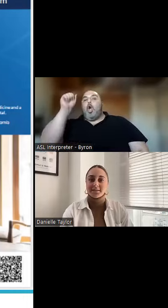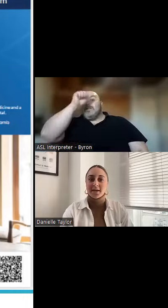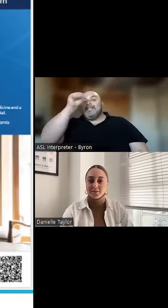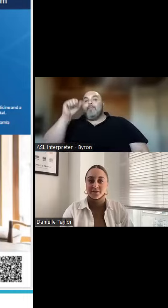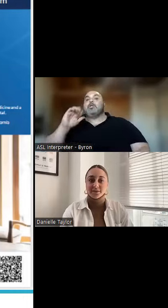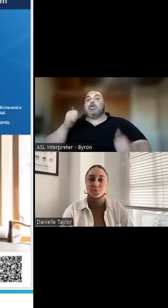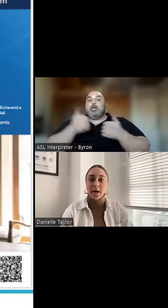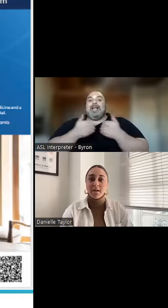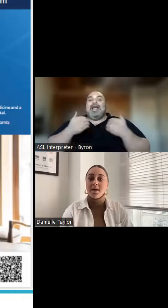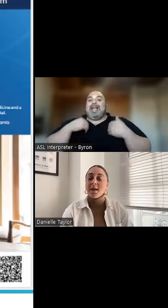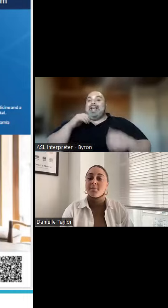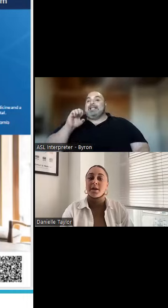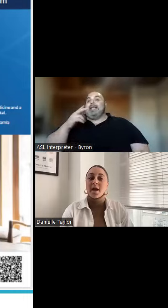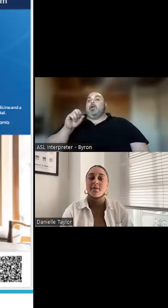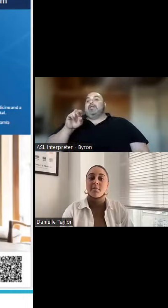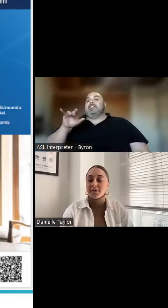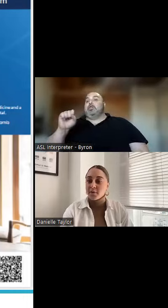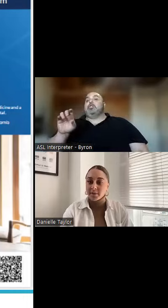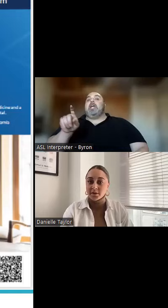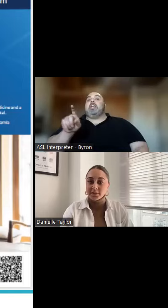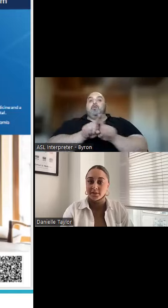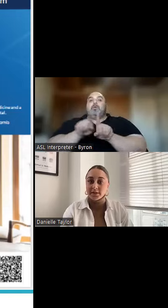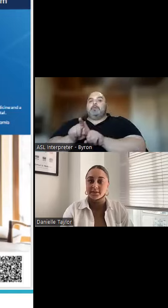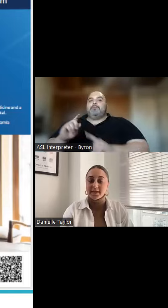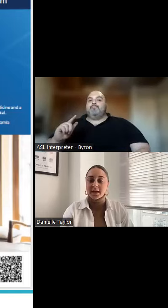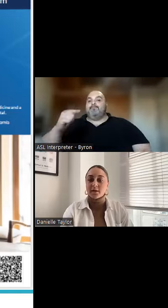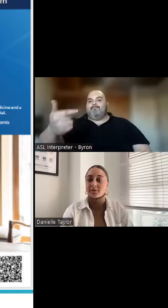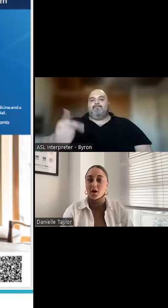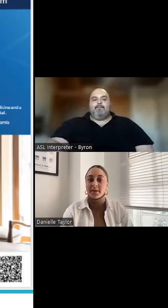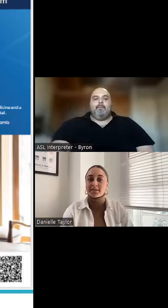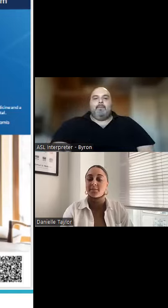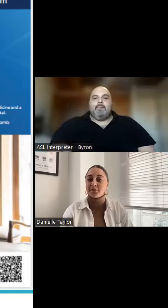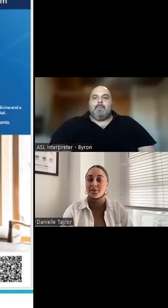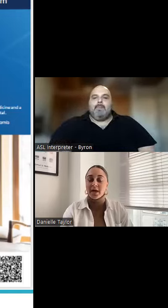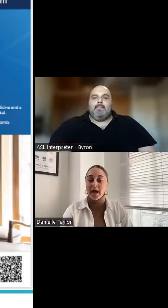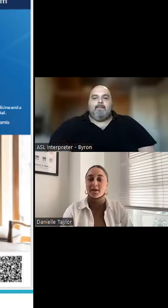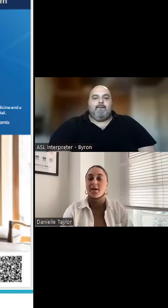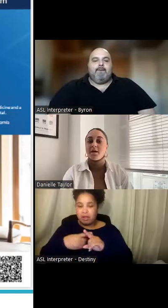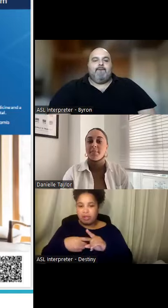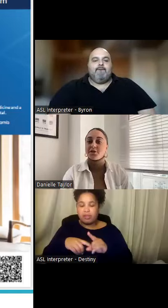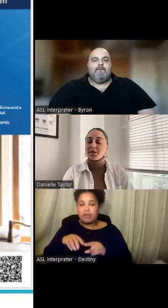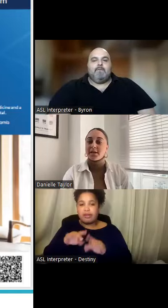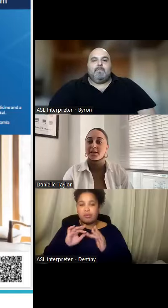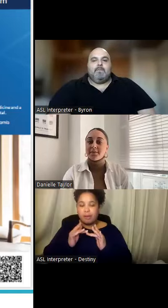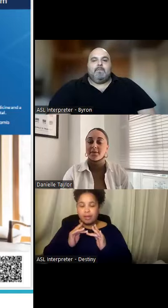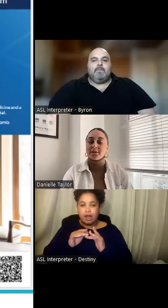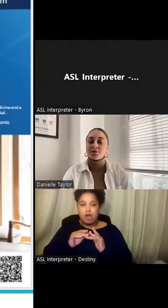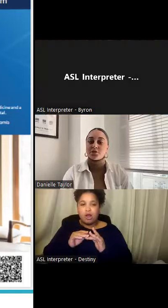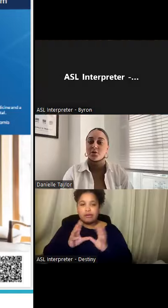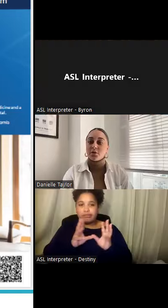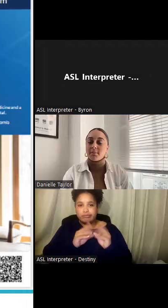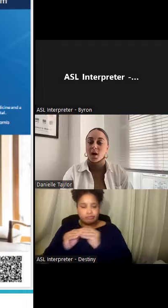these Echo series as well. We have a monthly webinar series that covers topics similar to that mentioned in